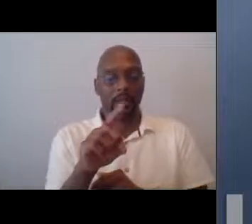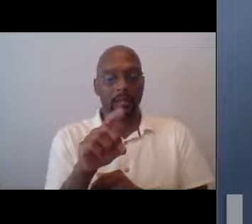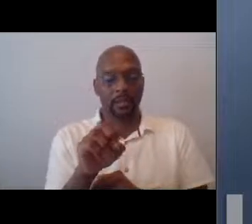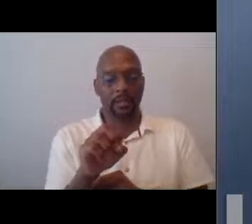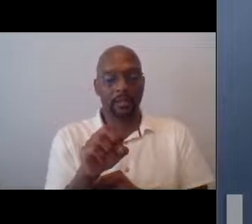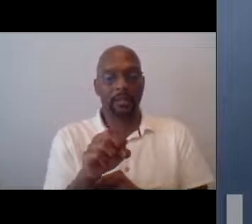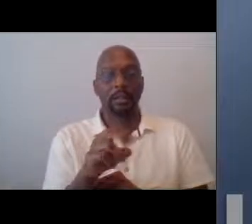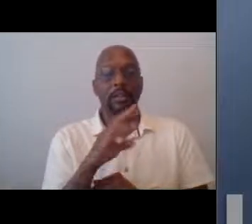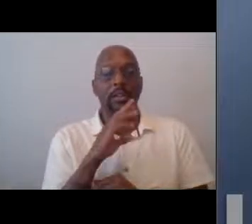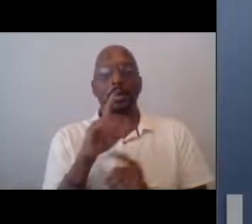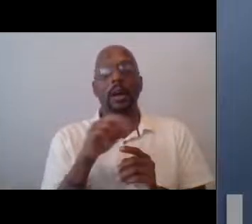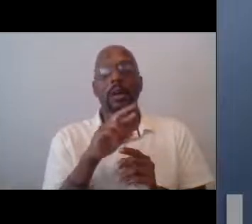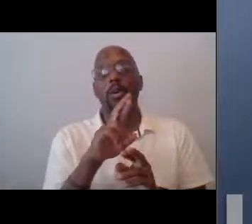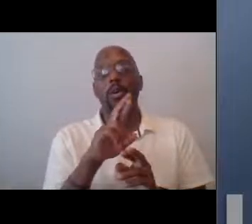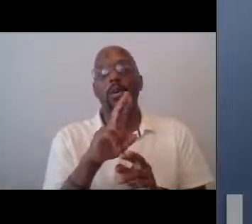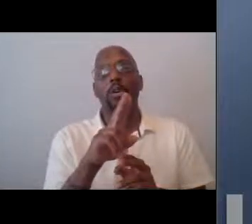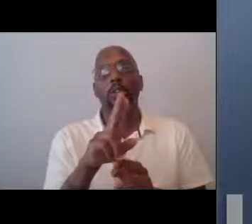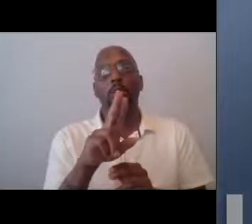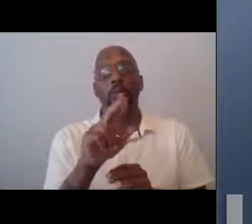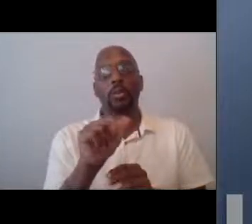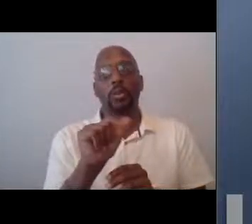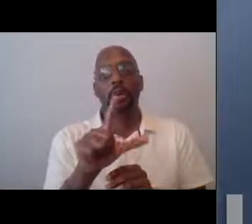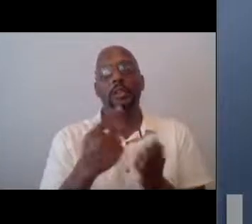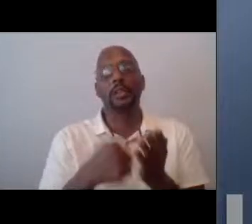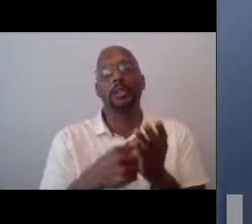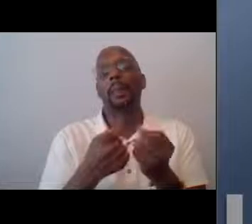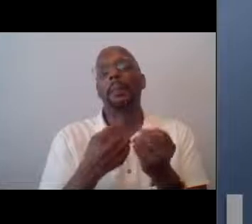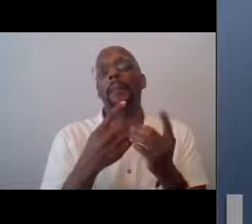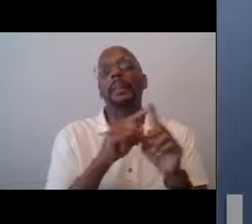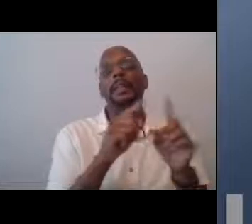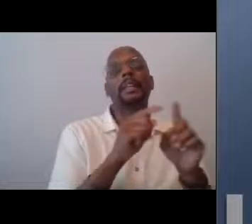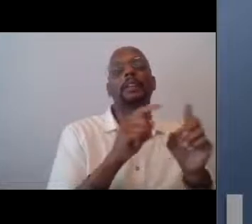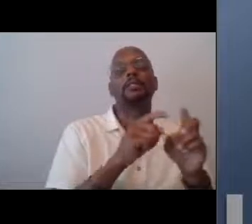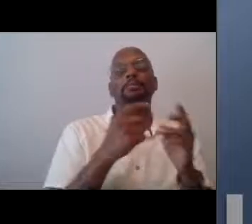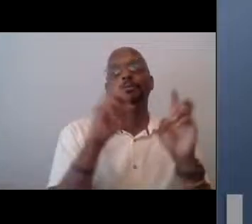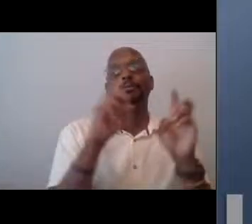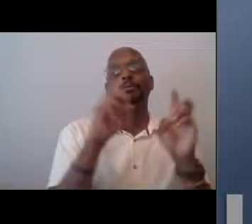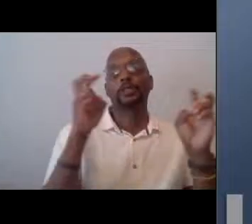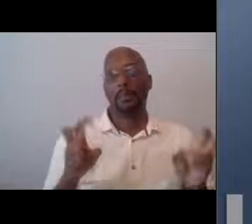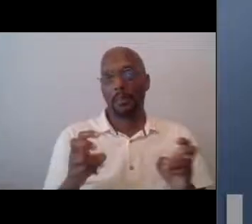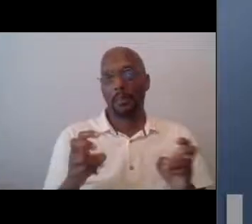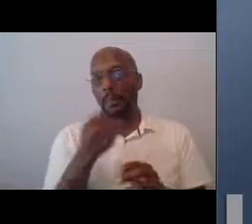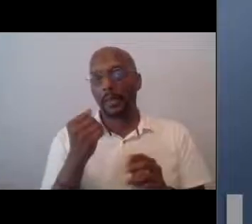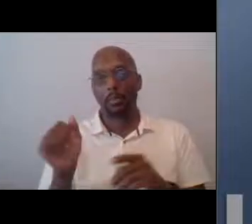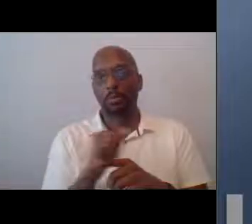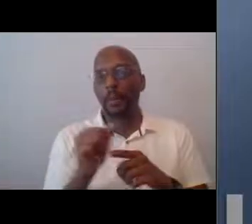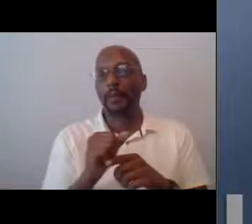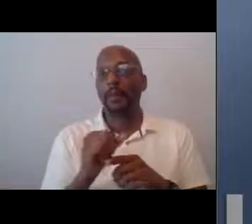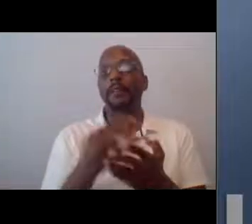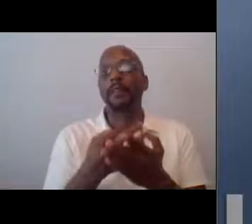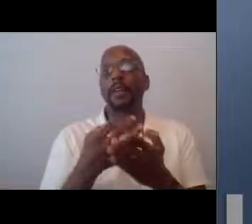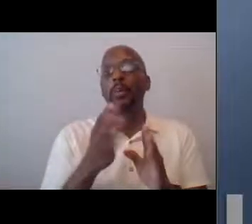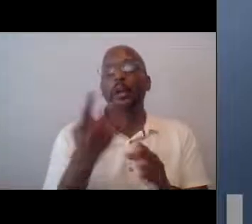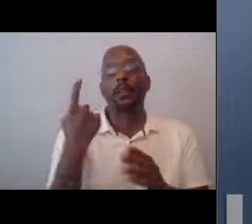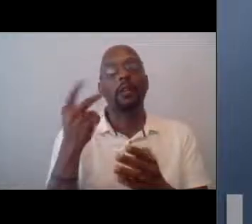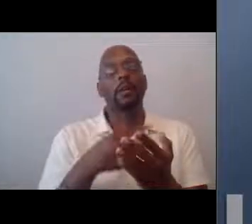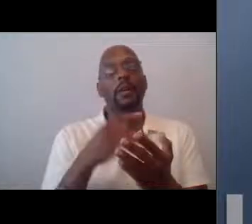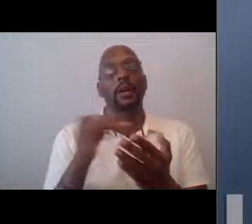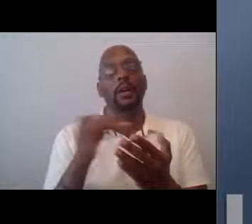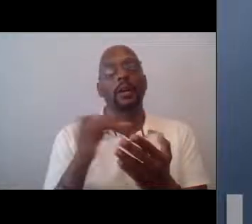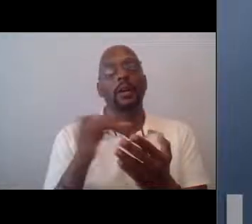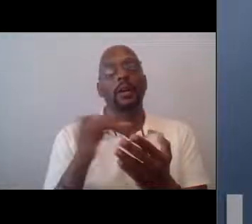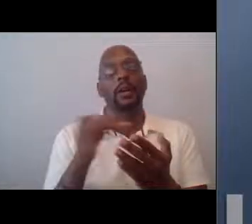transportation partners to address a number of issues, such as best practices, funding pathways for projects, rural transit